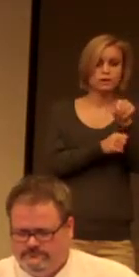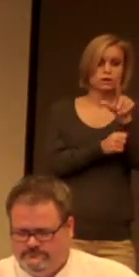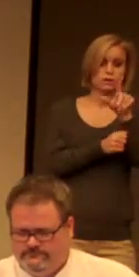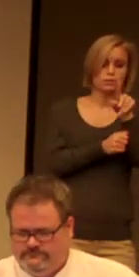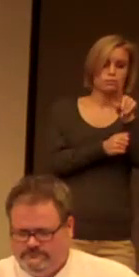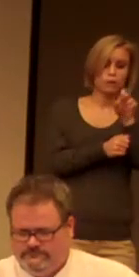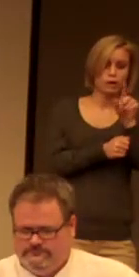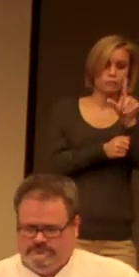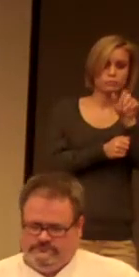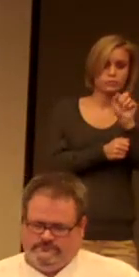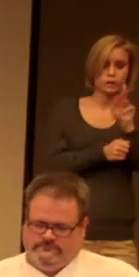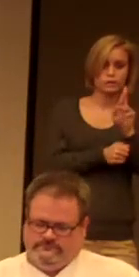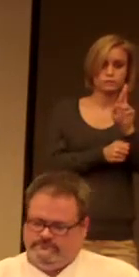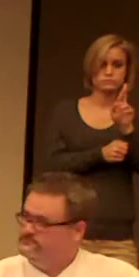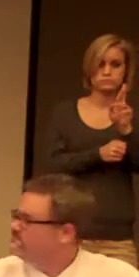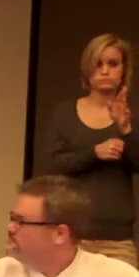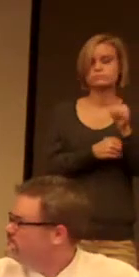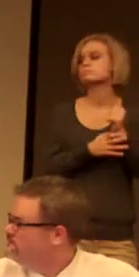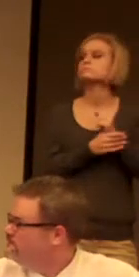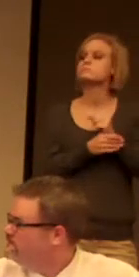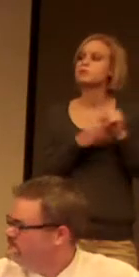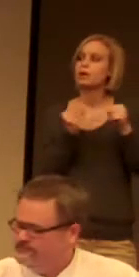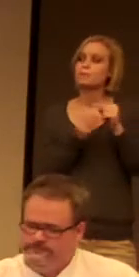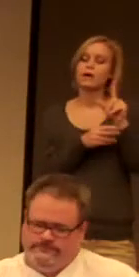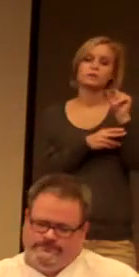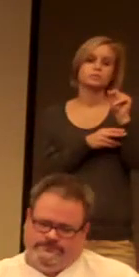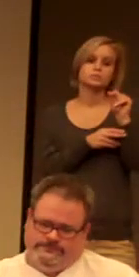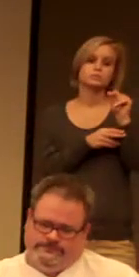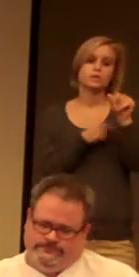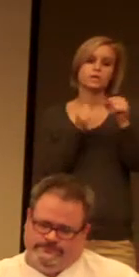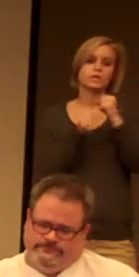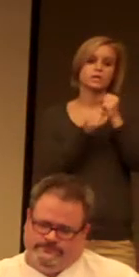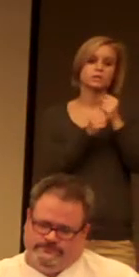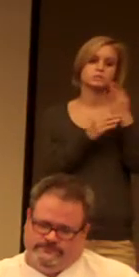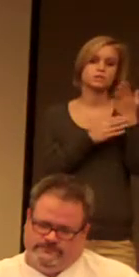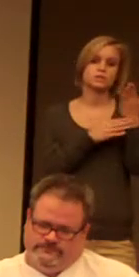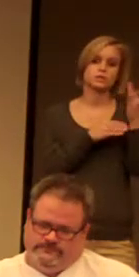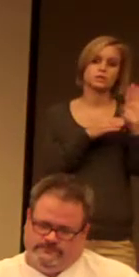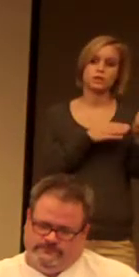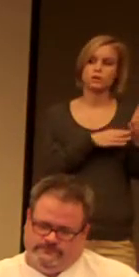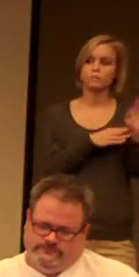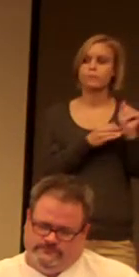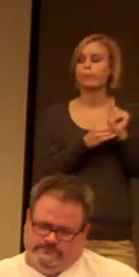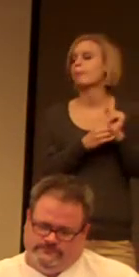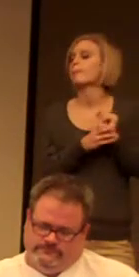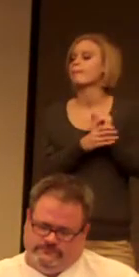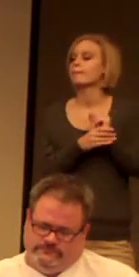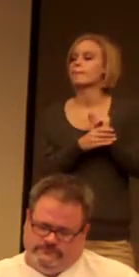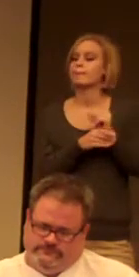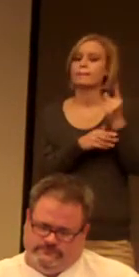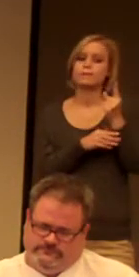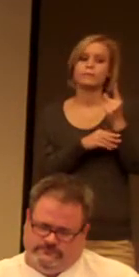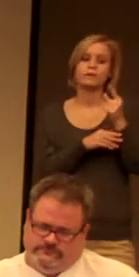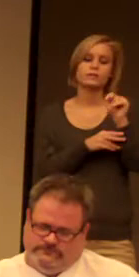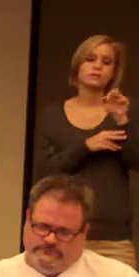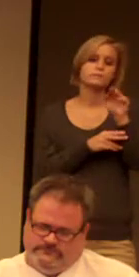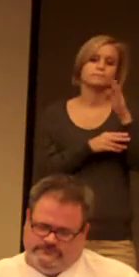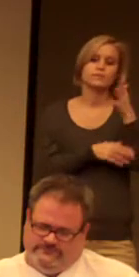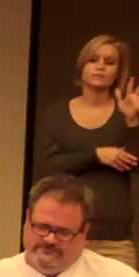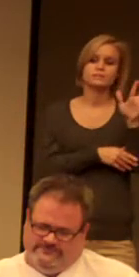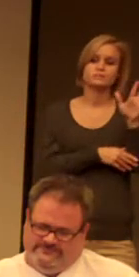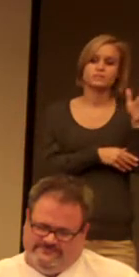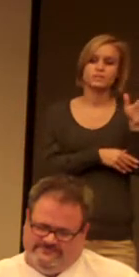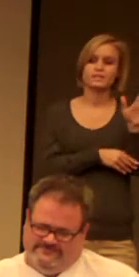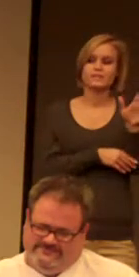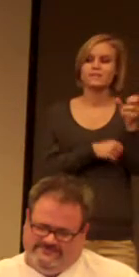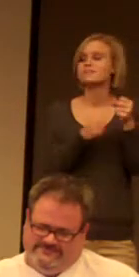on. About 20 years ago, our son got a letter in the mail. Grant Javersak, one of the tree streets.